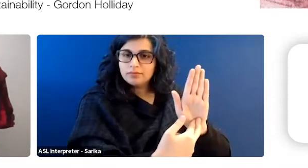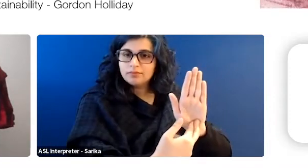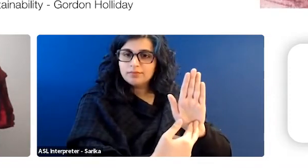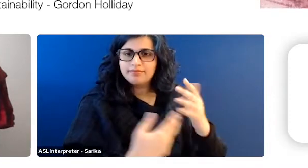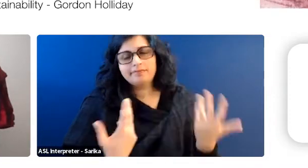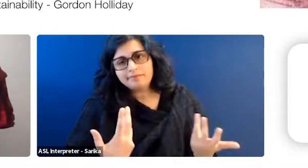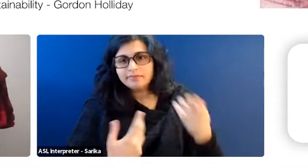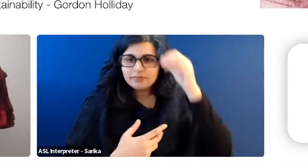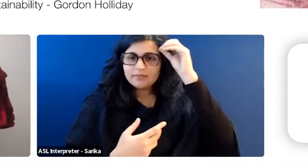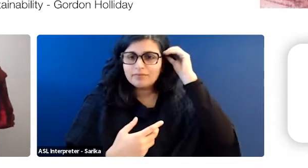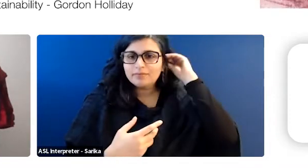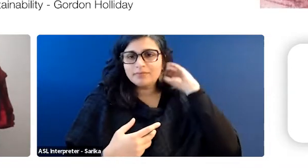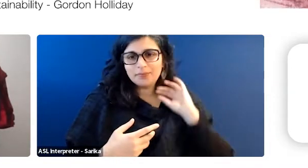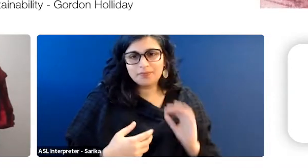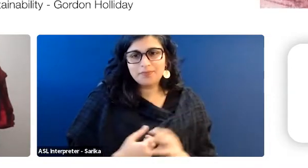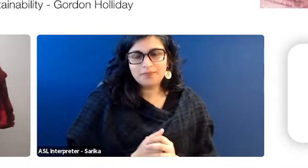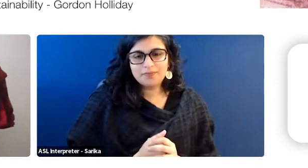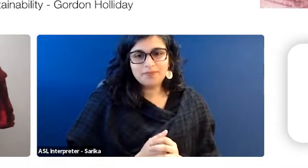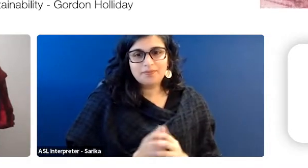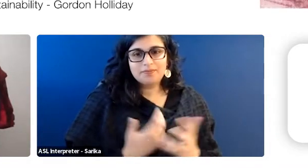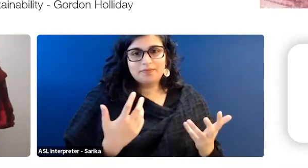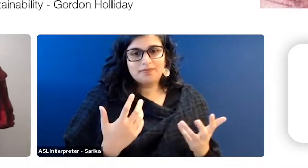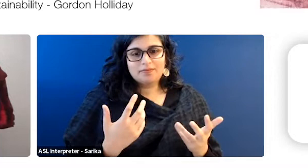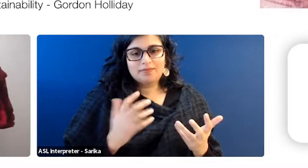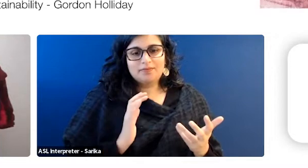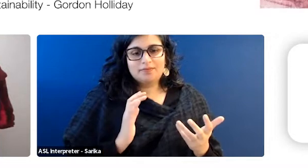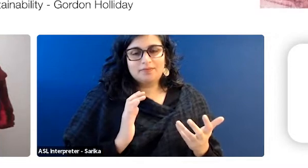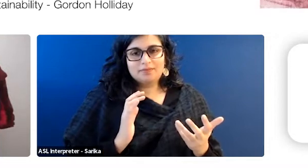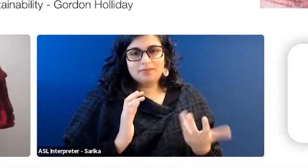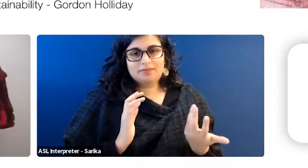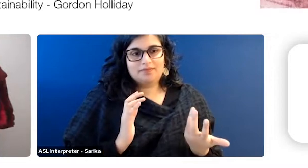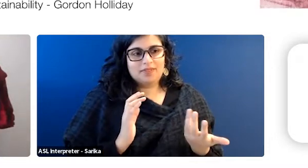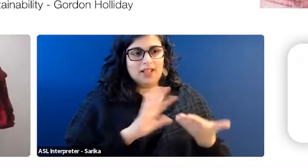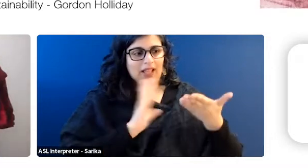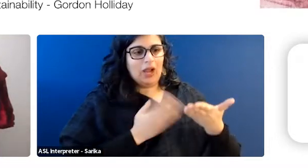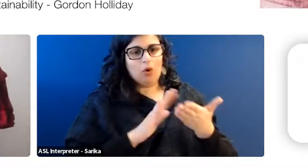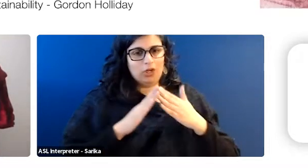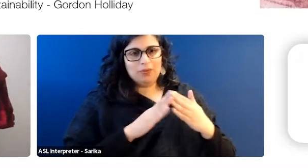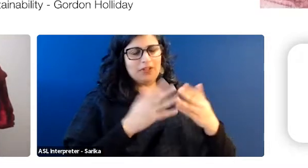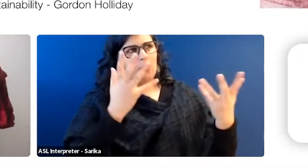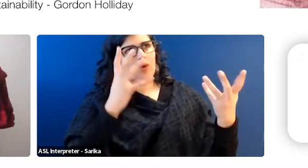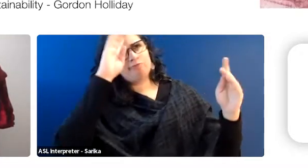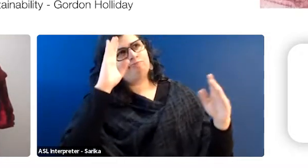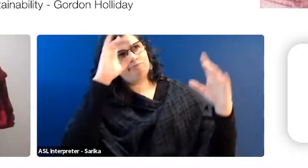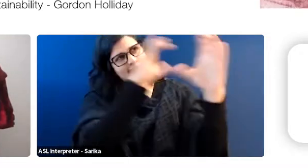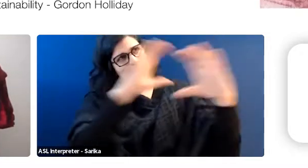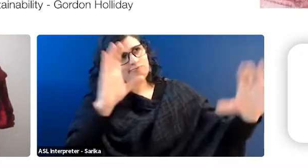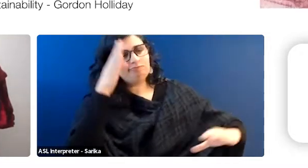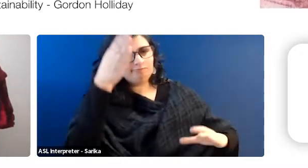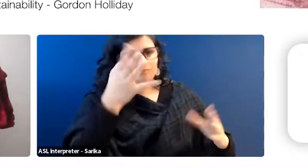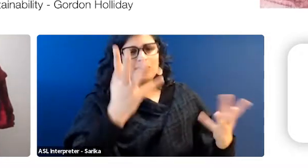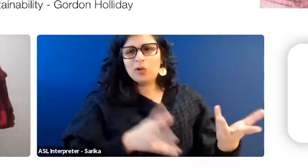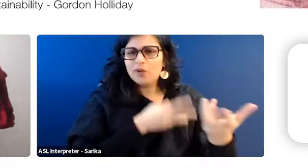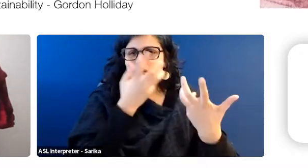just like what our structurally like community that we're really trying to do and work towards here. So here is a little video